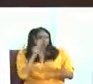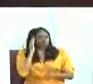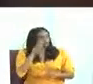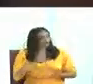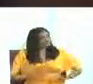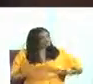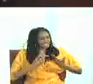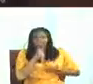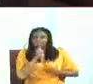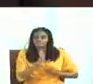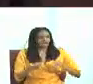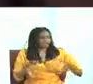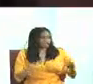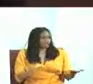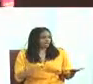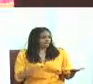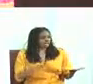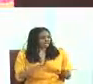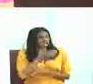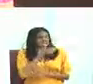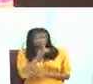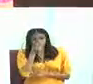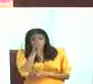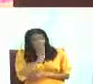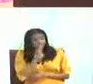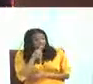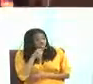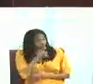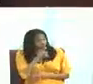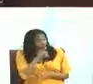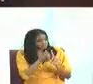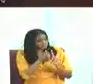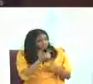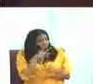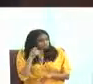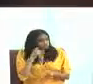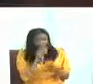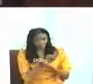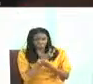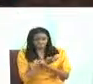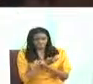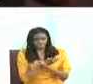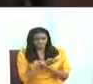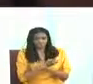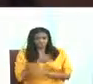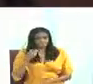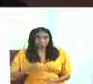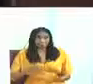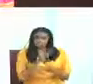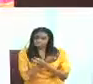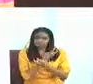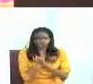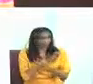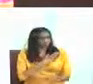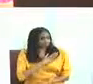die. Just know what God says. As a dry bone, these bones will live.